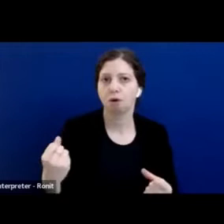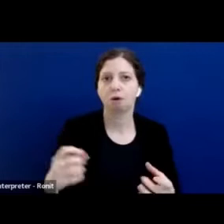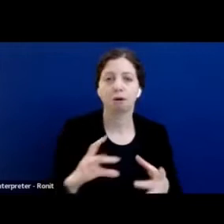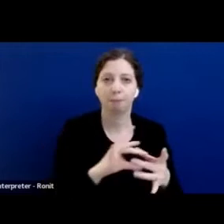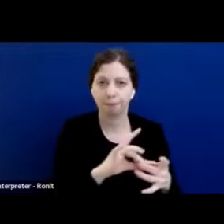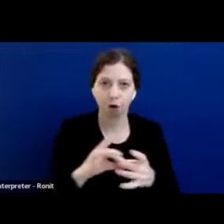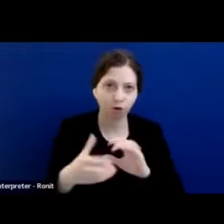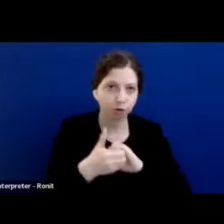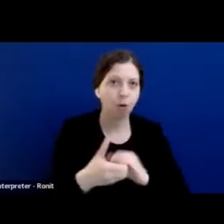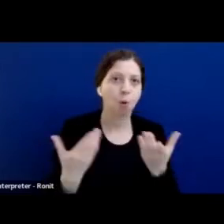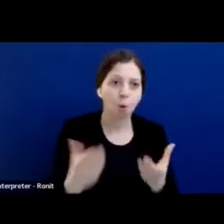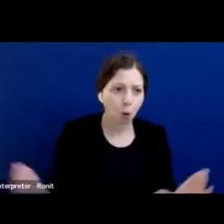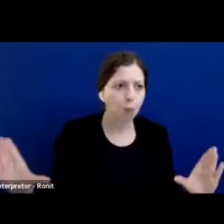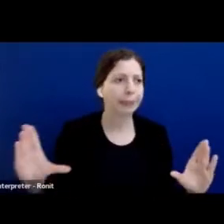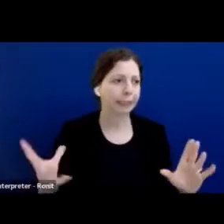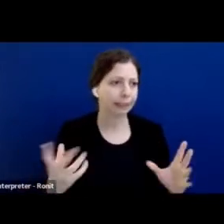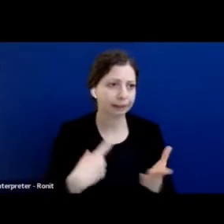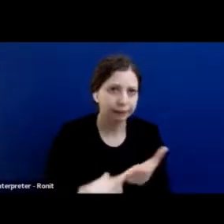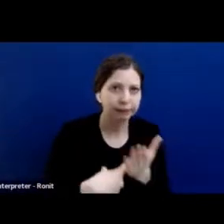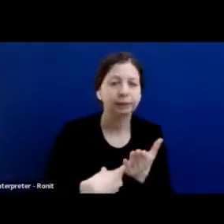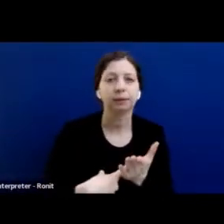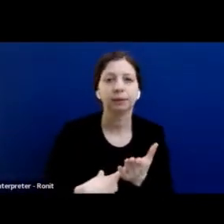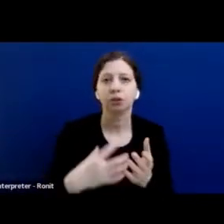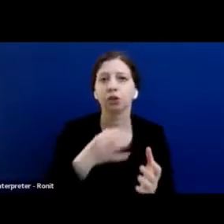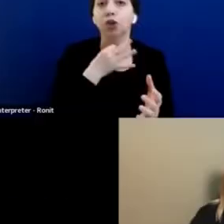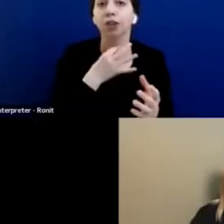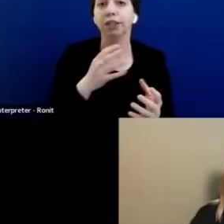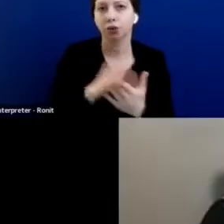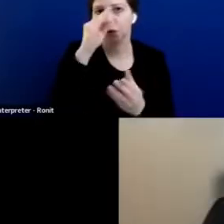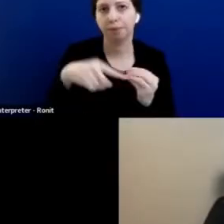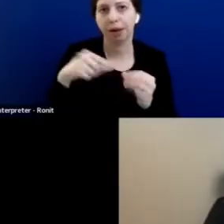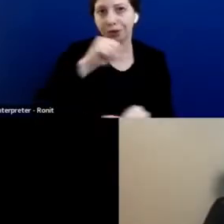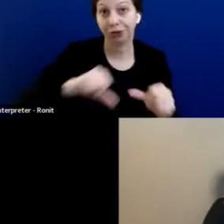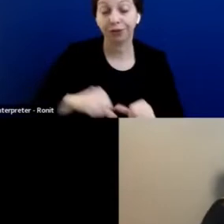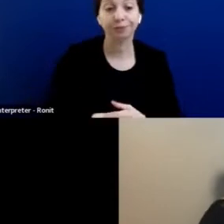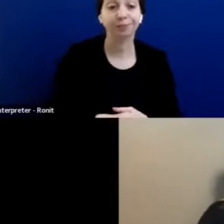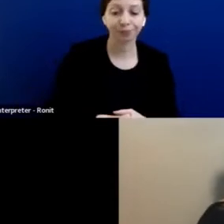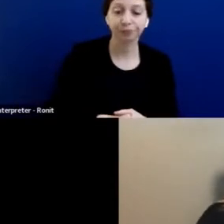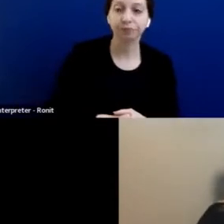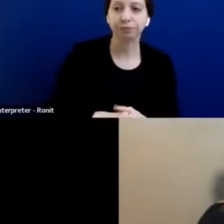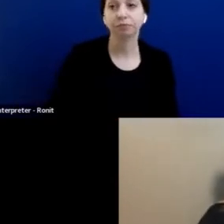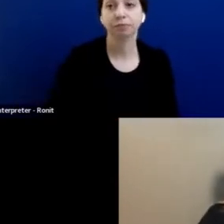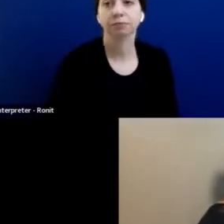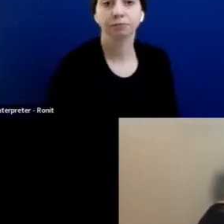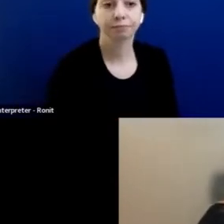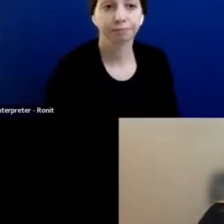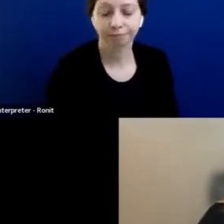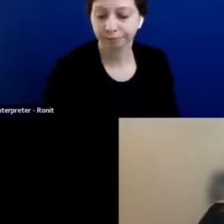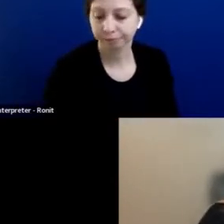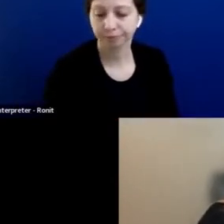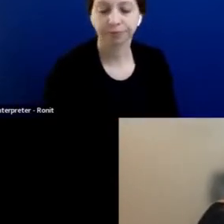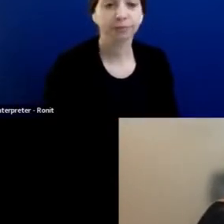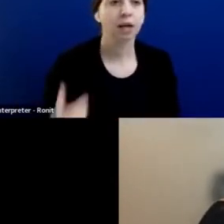open and engaged and curious to learn about each other. I'm going to start by really helping us understand domestic violence and